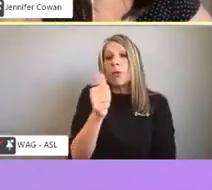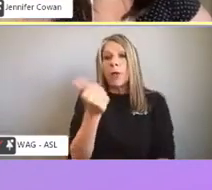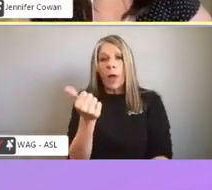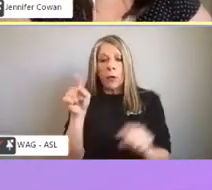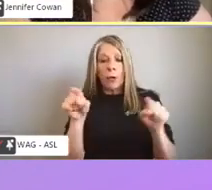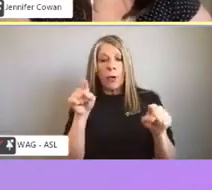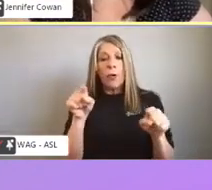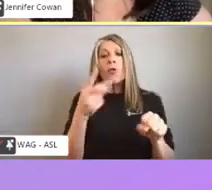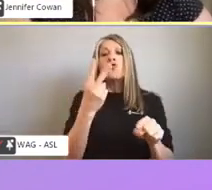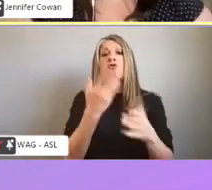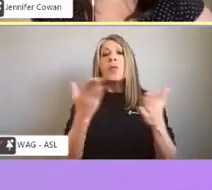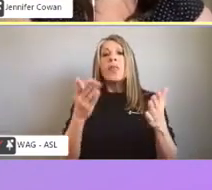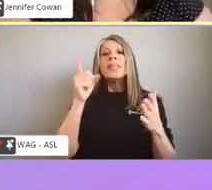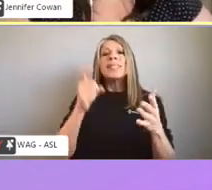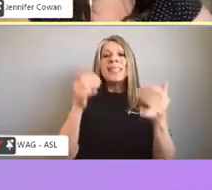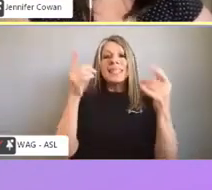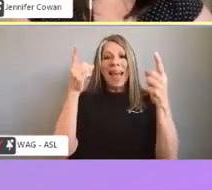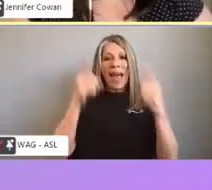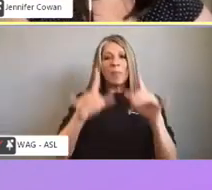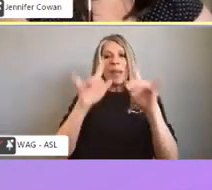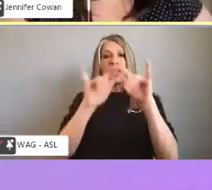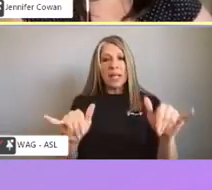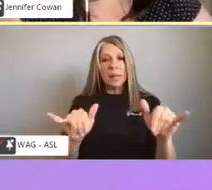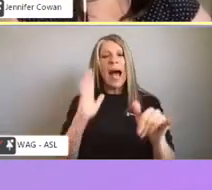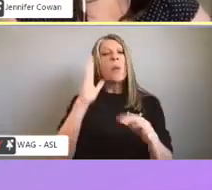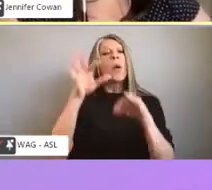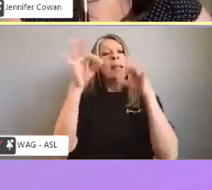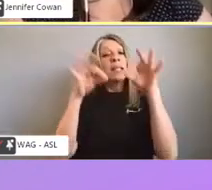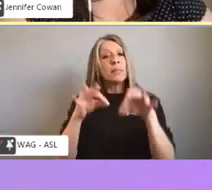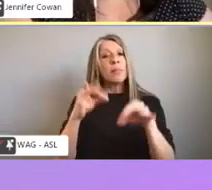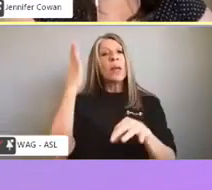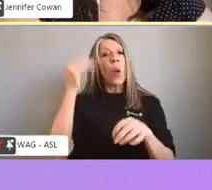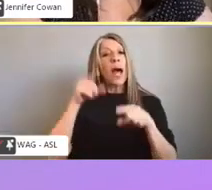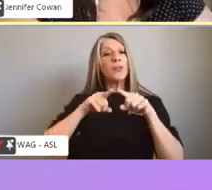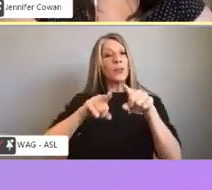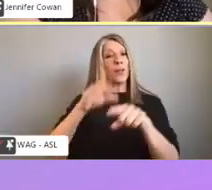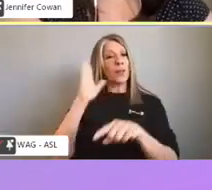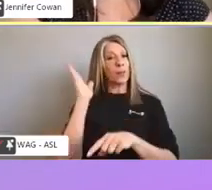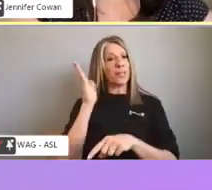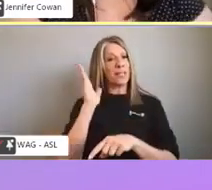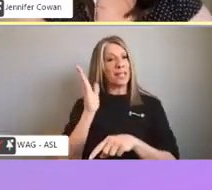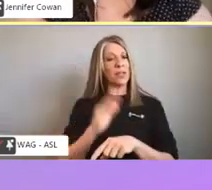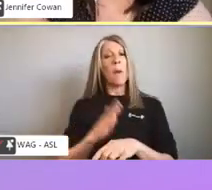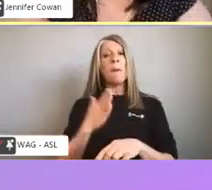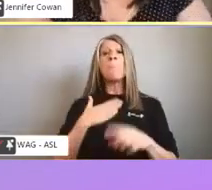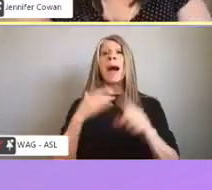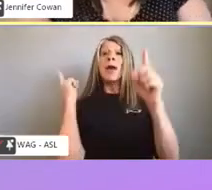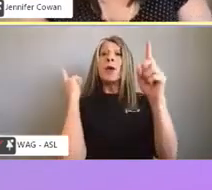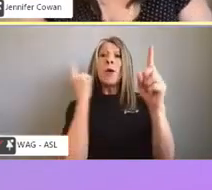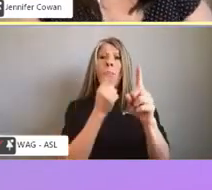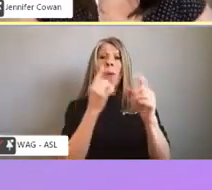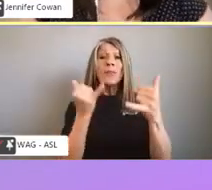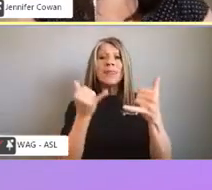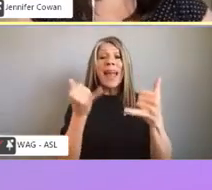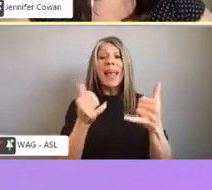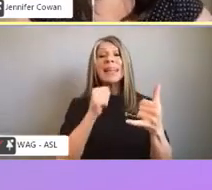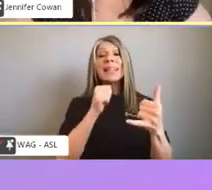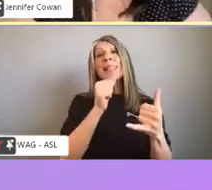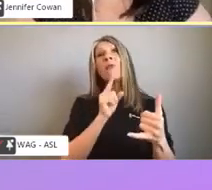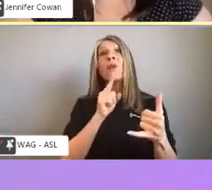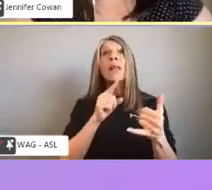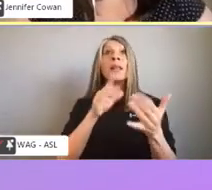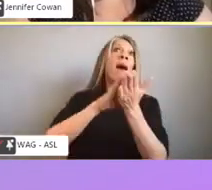two things really have to work together, and I'll explain why throughout this presentation. But my main goal today is not to sing the praises